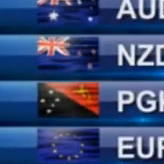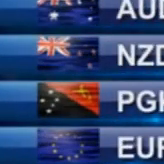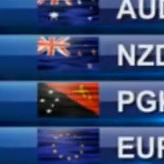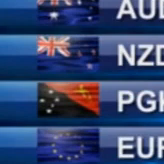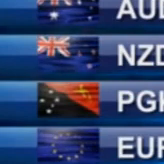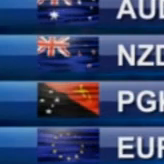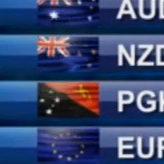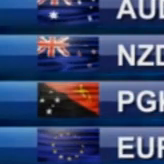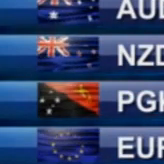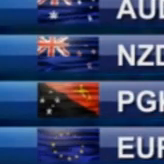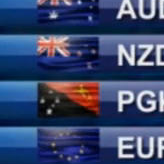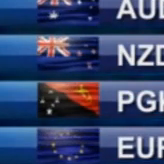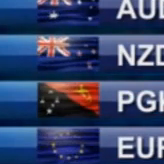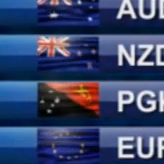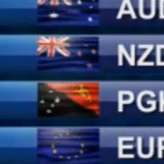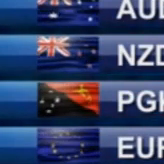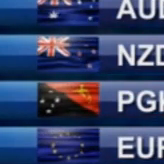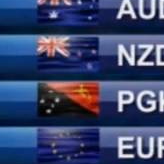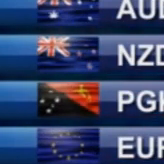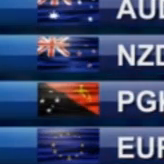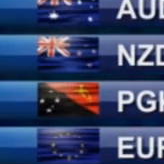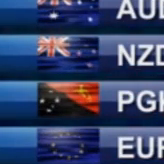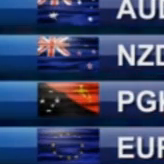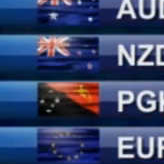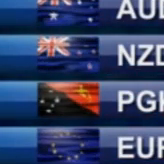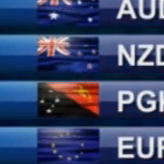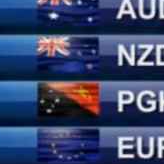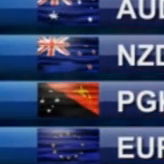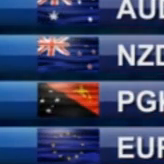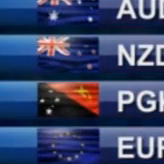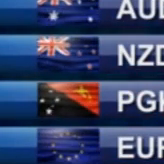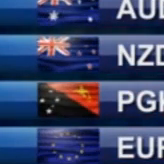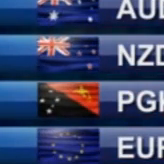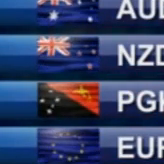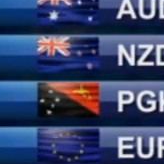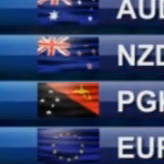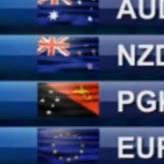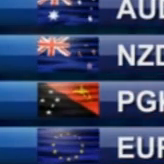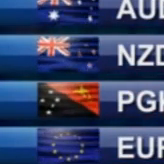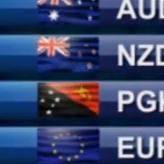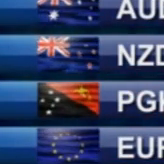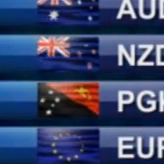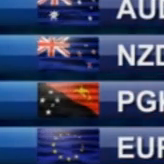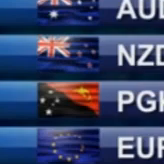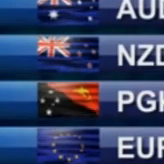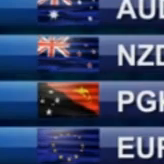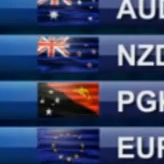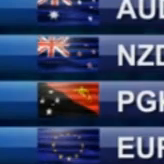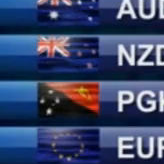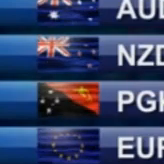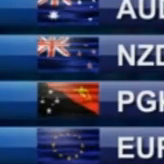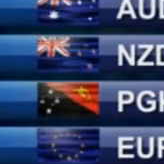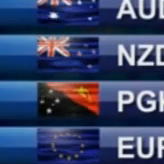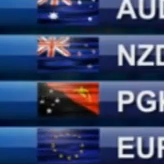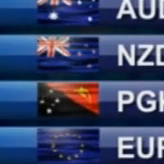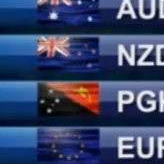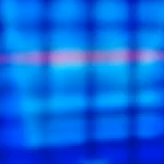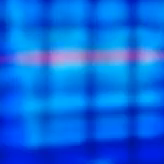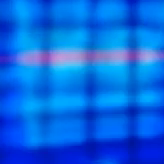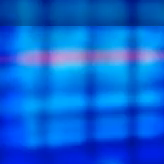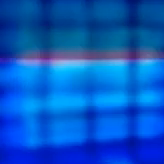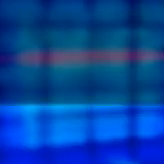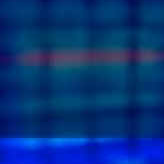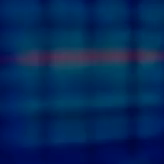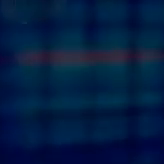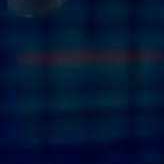trading partners, the Aussie and Kiwi dollars, as well as the PNG Kina and the Euro, but was down versus the other international currencies we